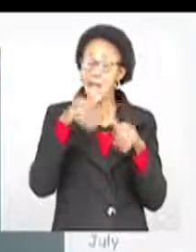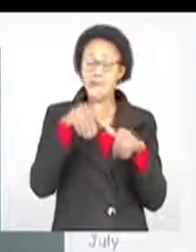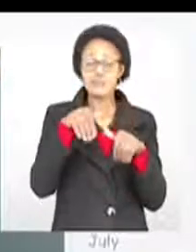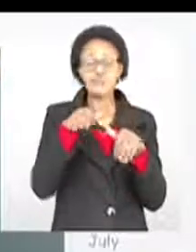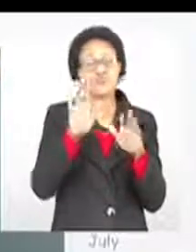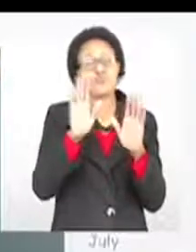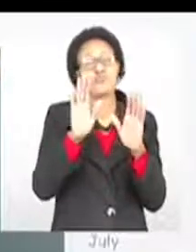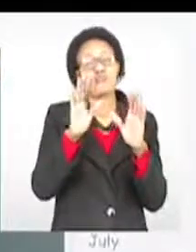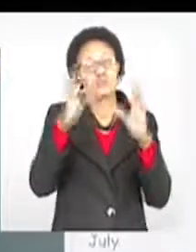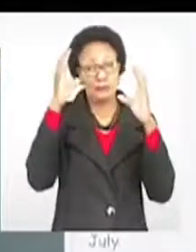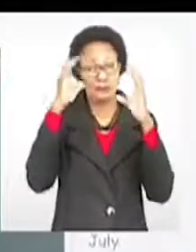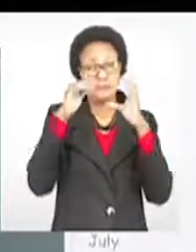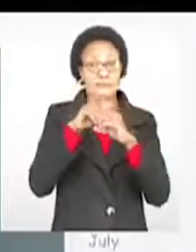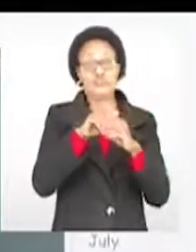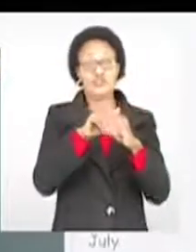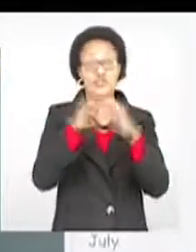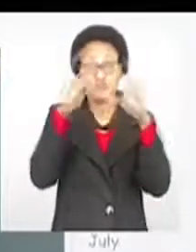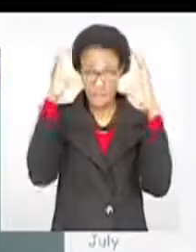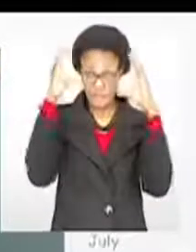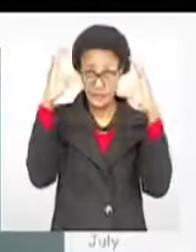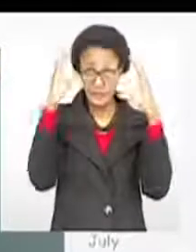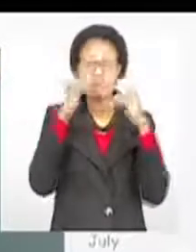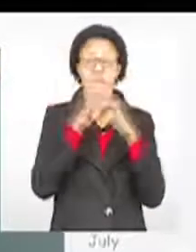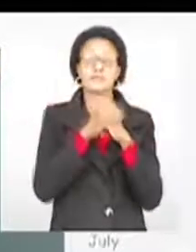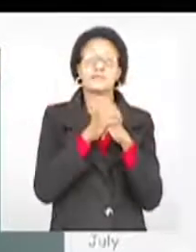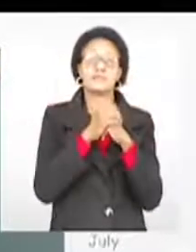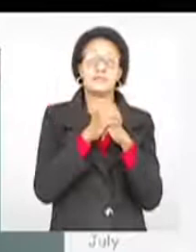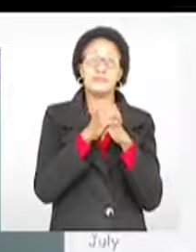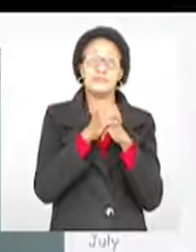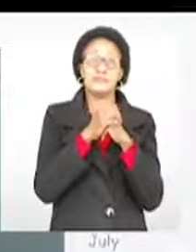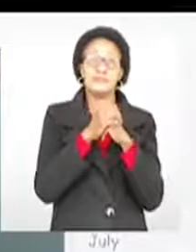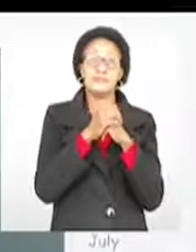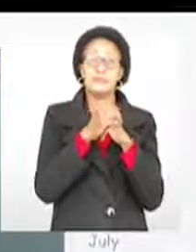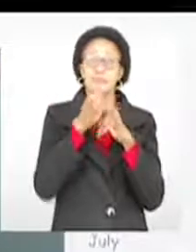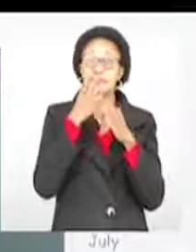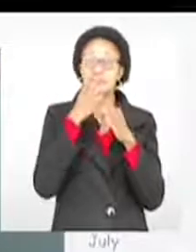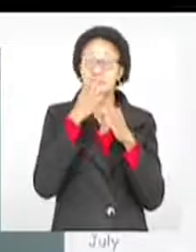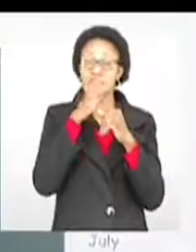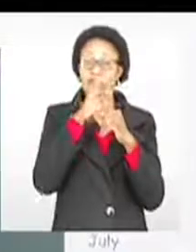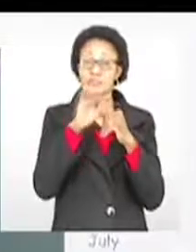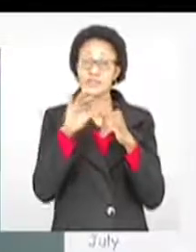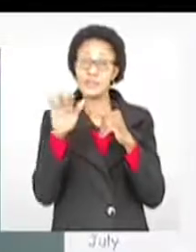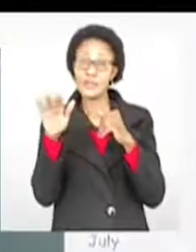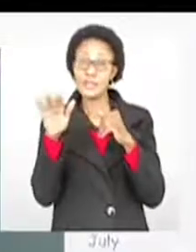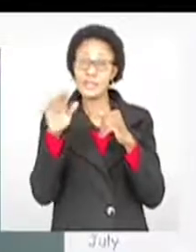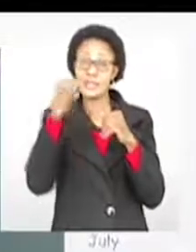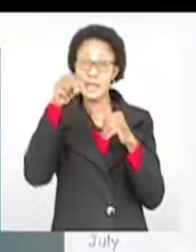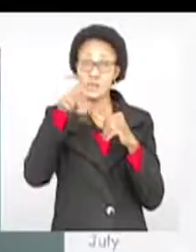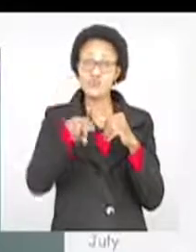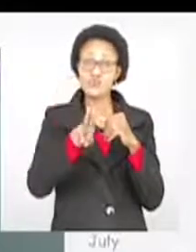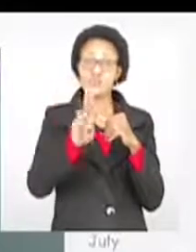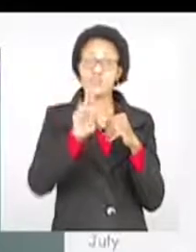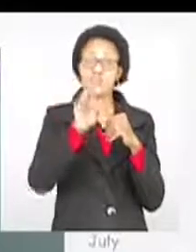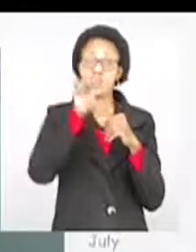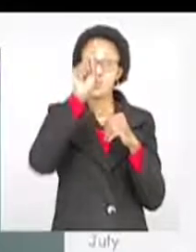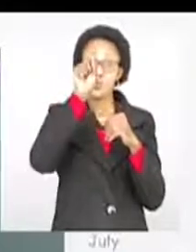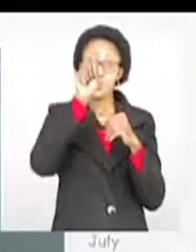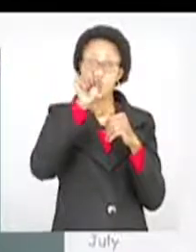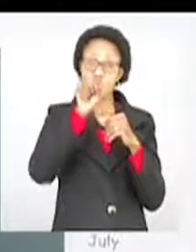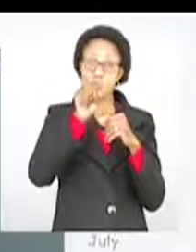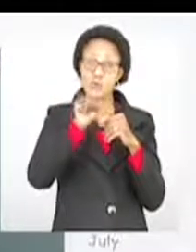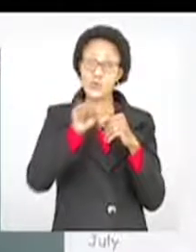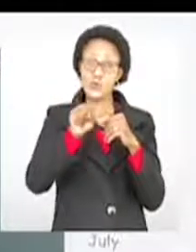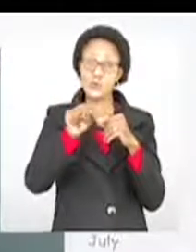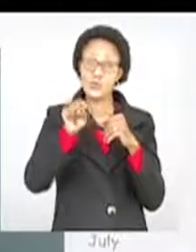journey. Now remember, the big letter U starts from the top, going